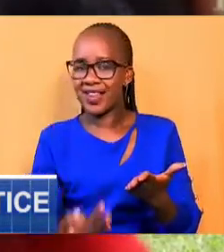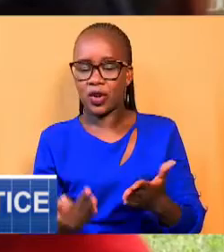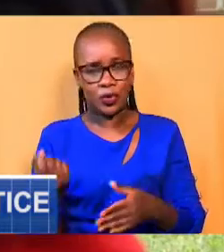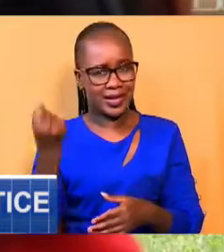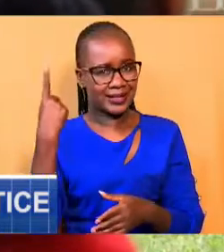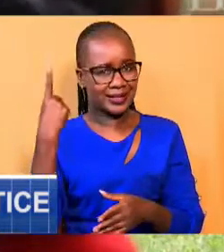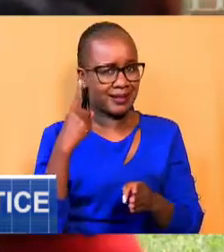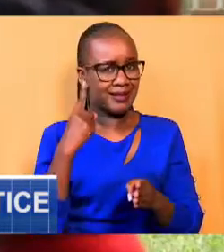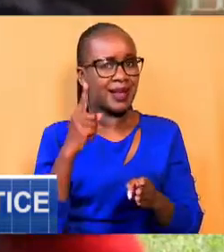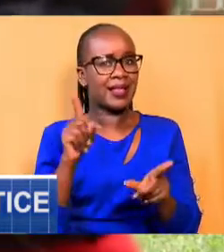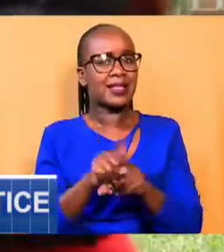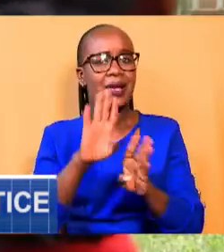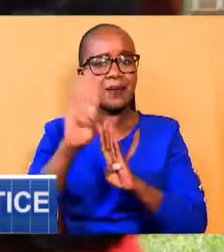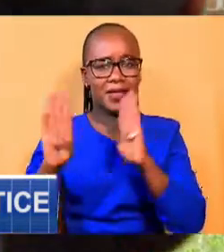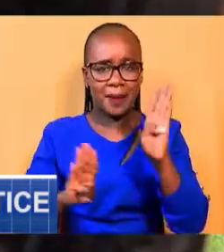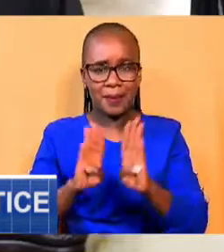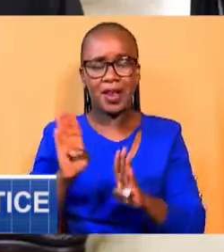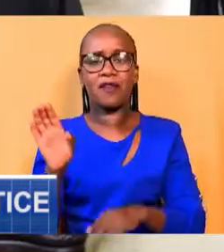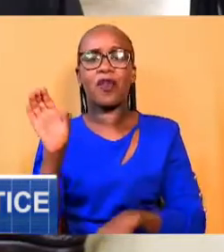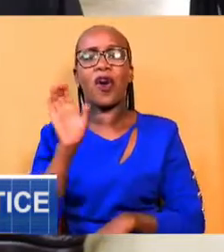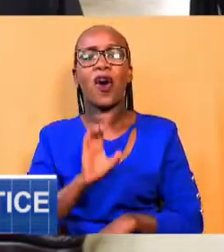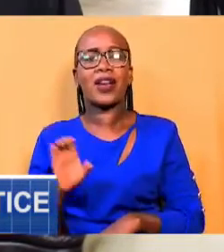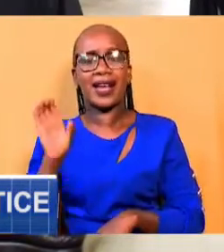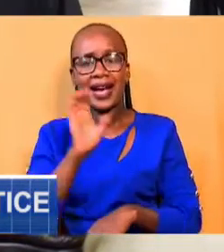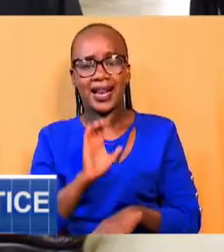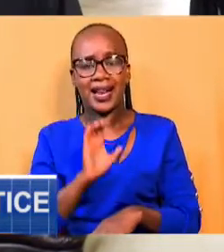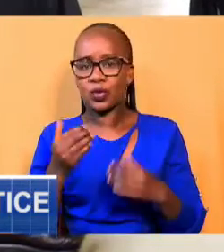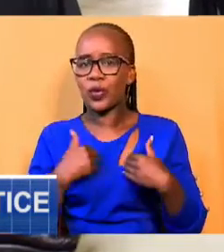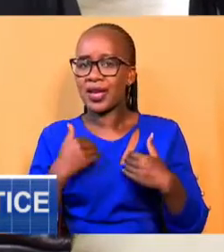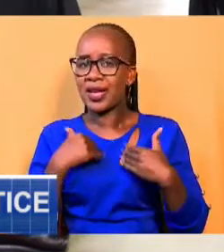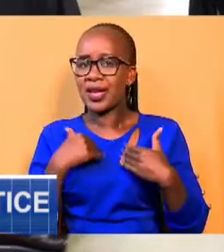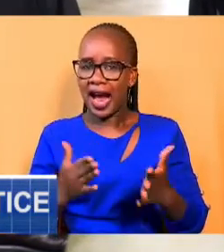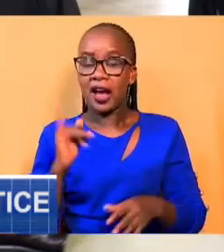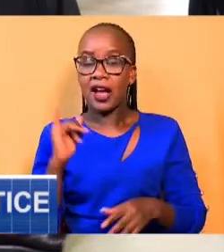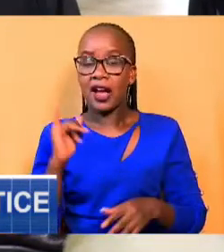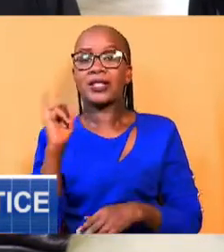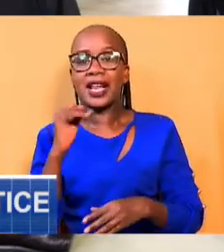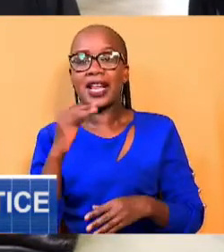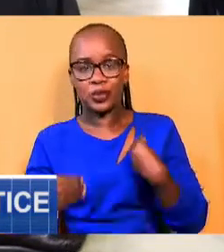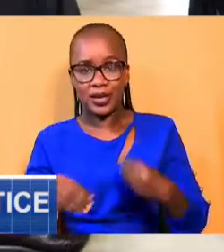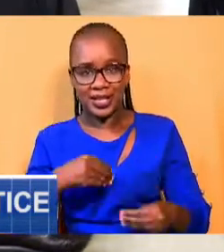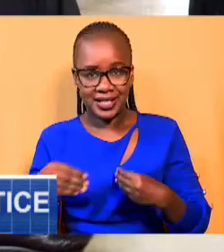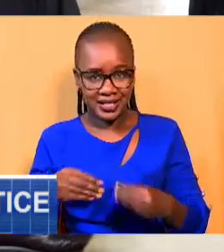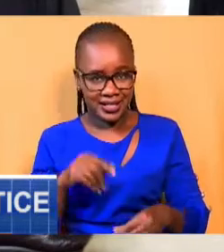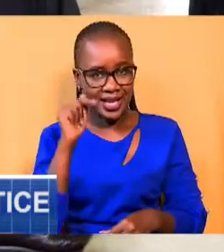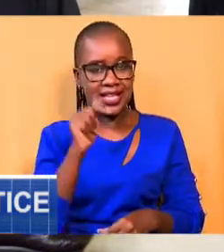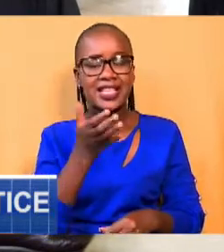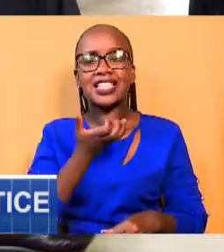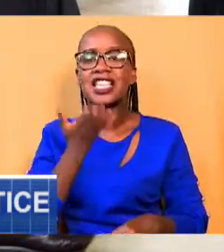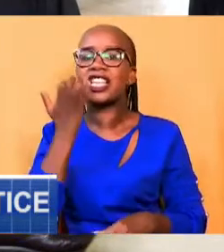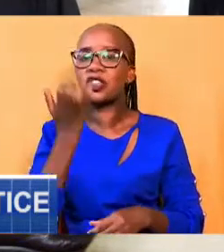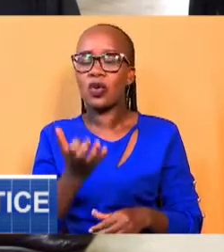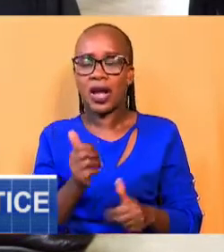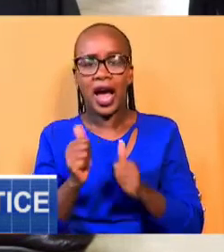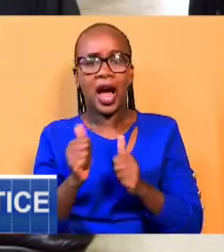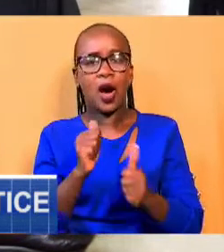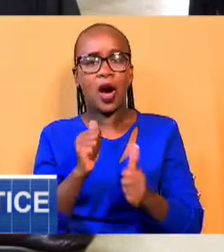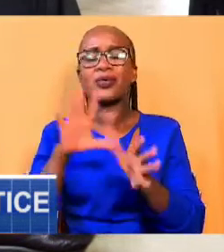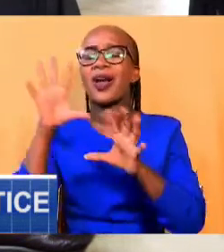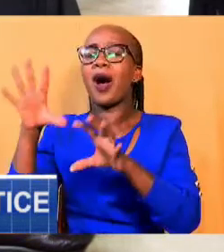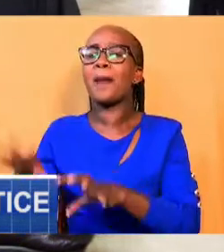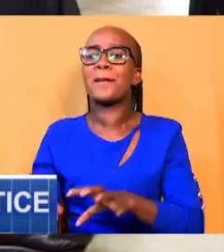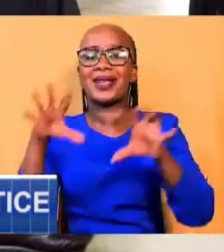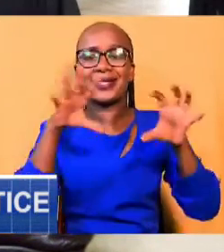to understand behavioral characteristics that are linked to intellectual disability. From this ignorance, that